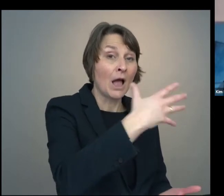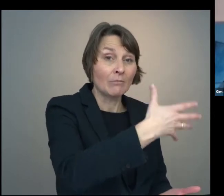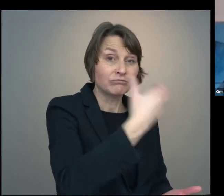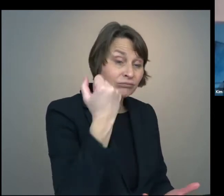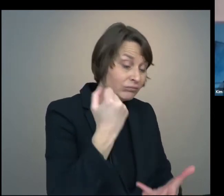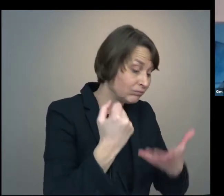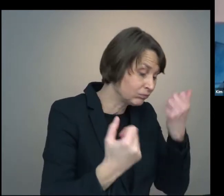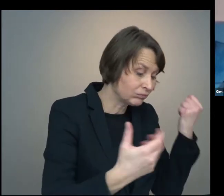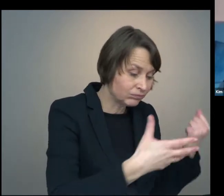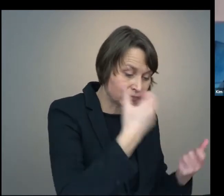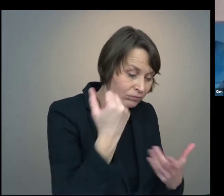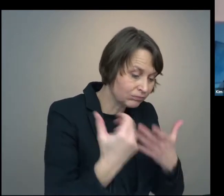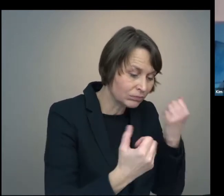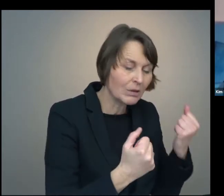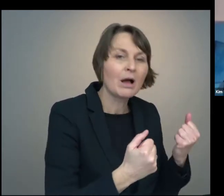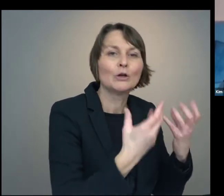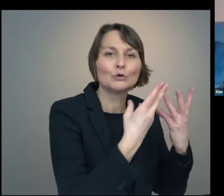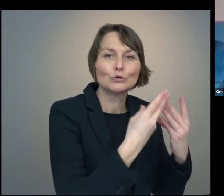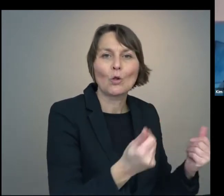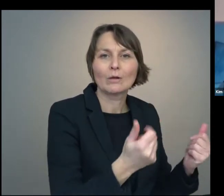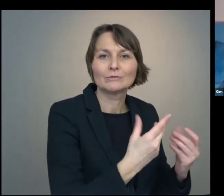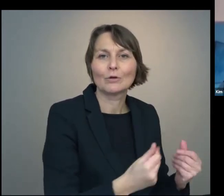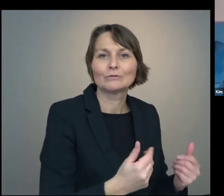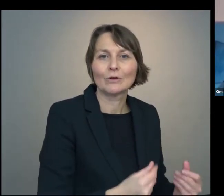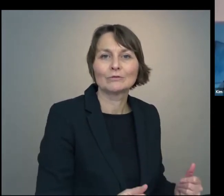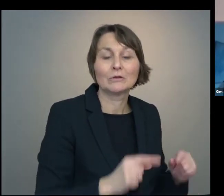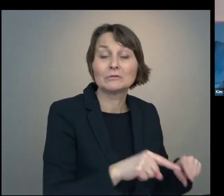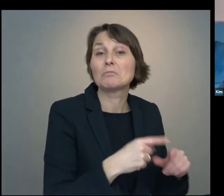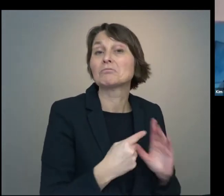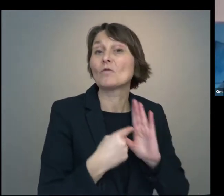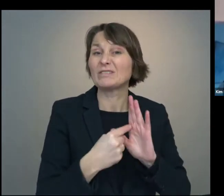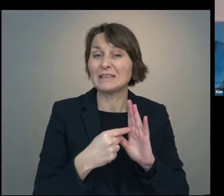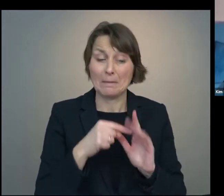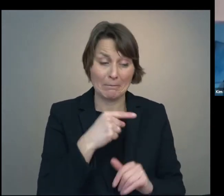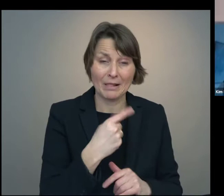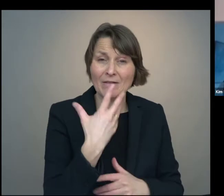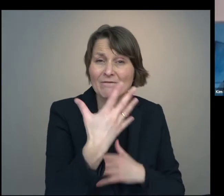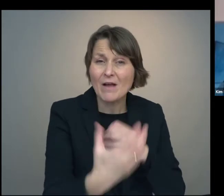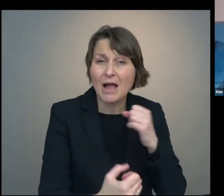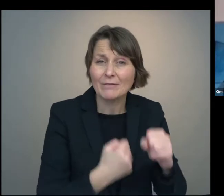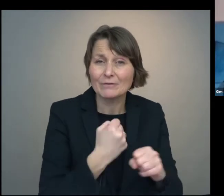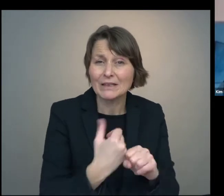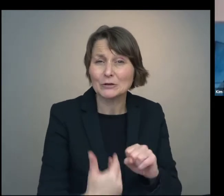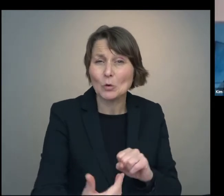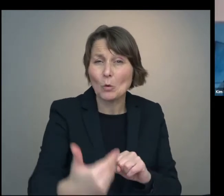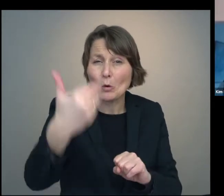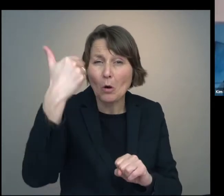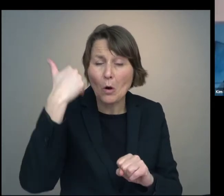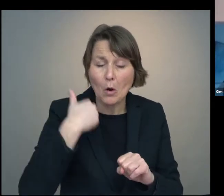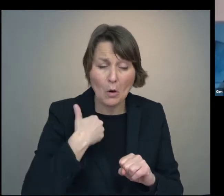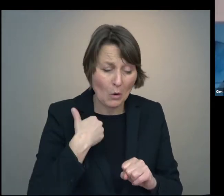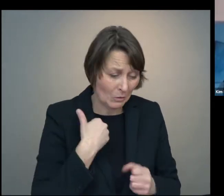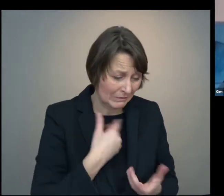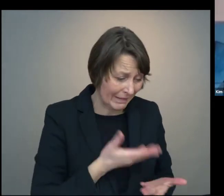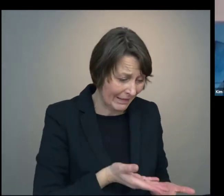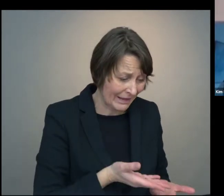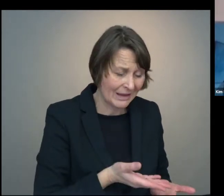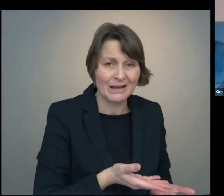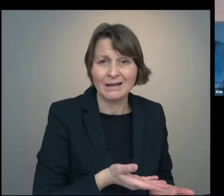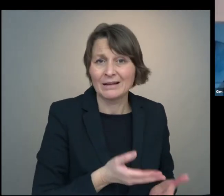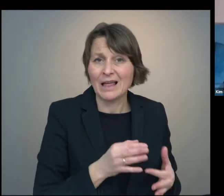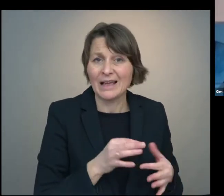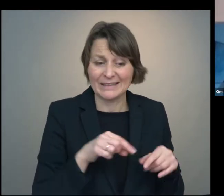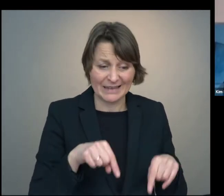and starts closing off issues, because like issues that are 5 years old are typically already fixed or are no